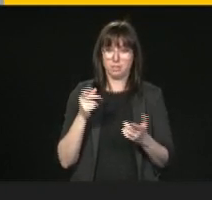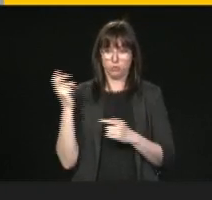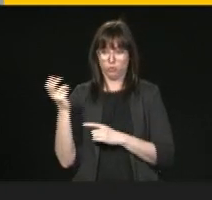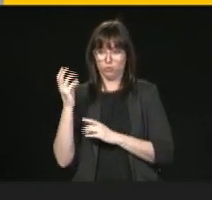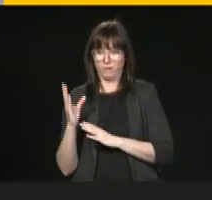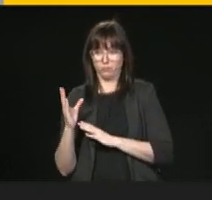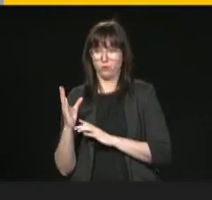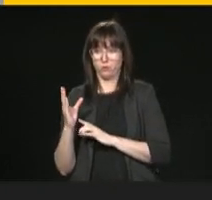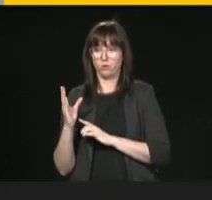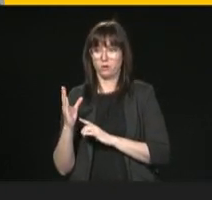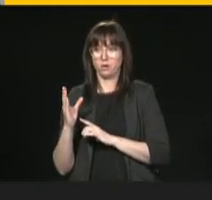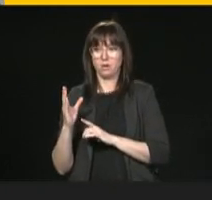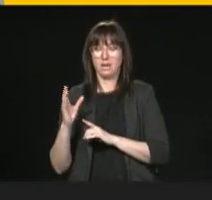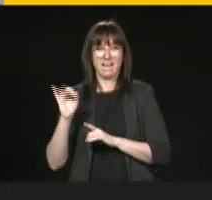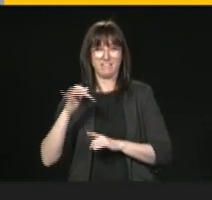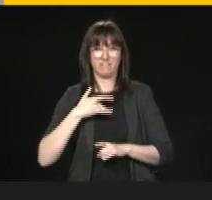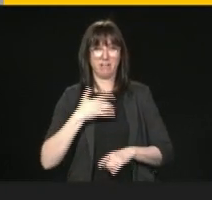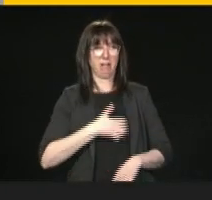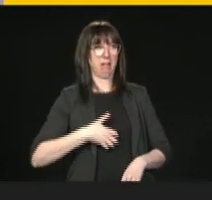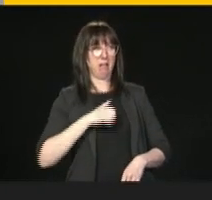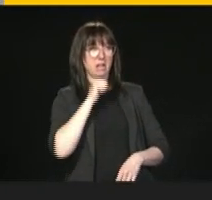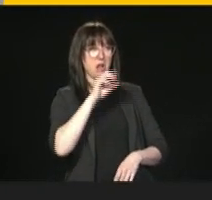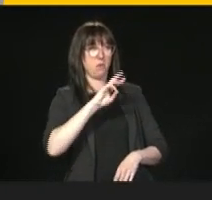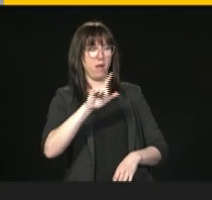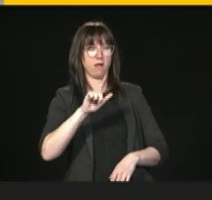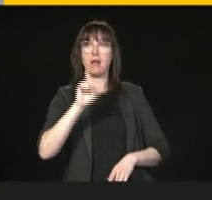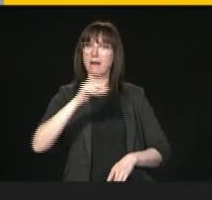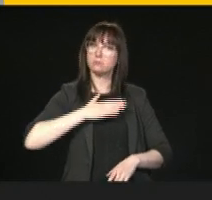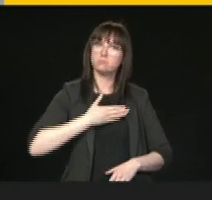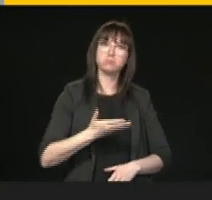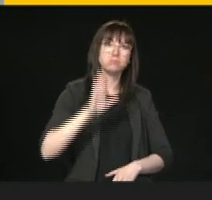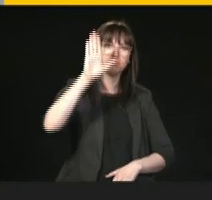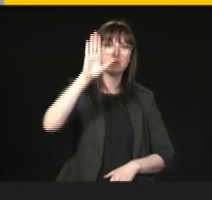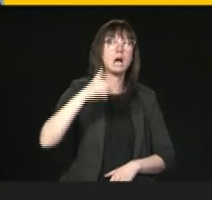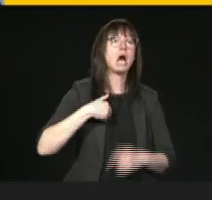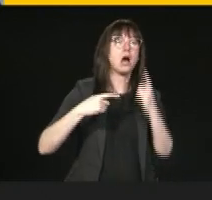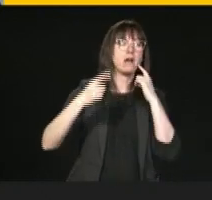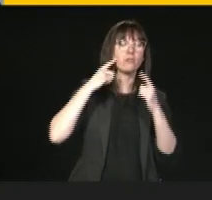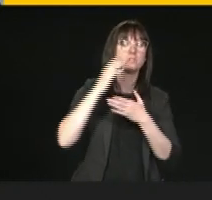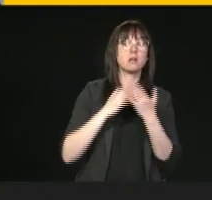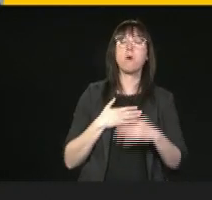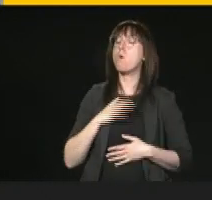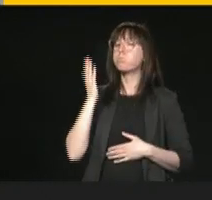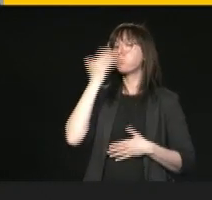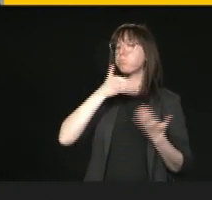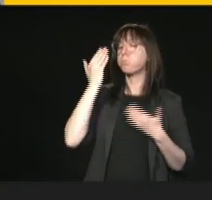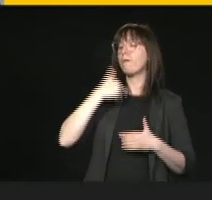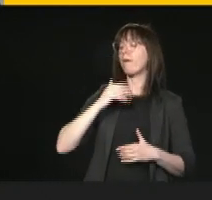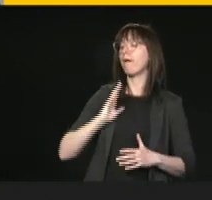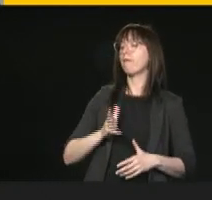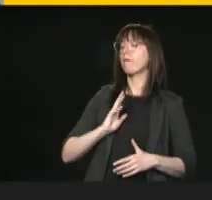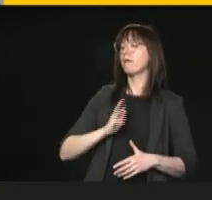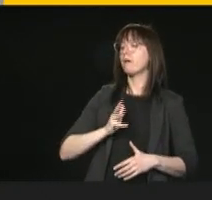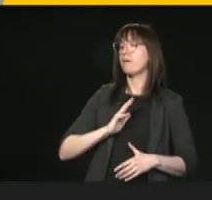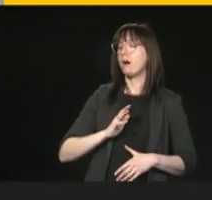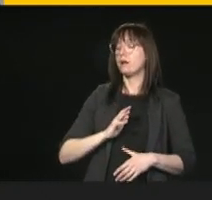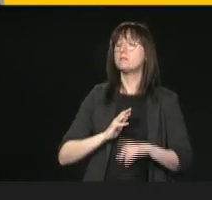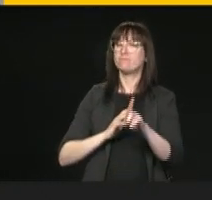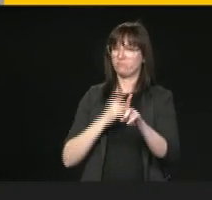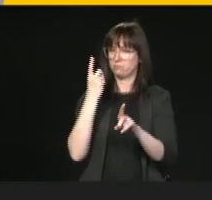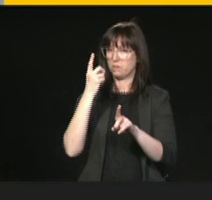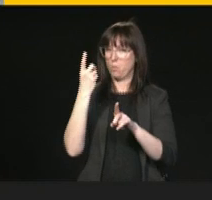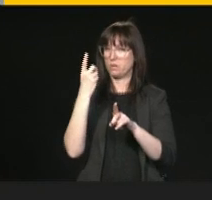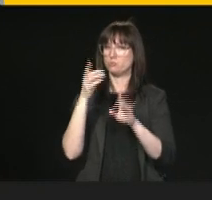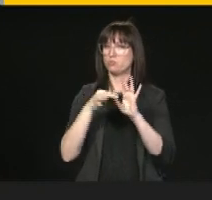border. I've heard stories about people maybe hiding symptoms, etc. I can give you an anecdote. There was an individual, not giving away any